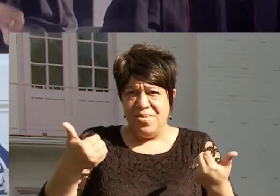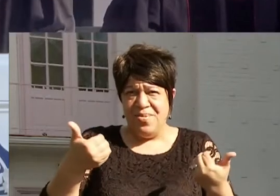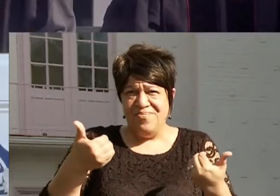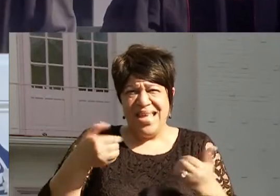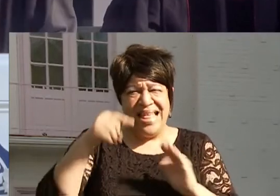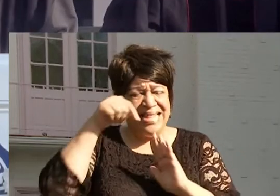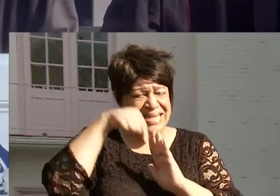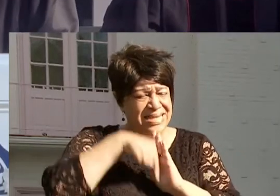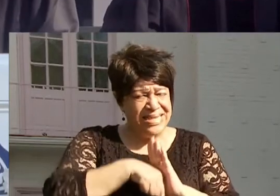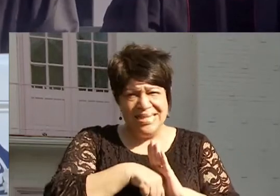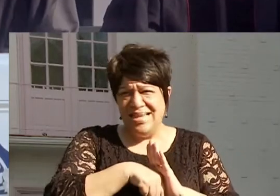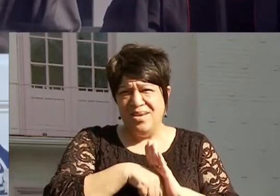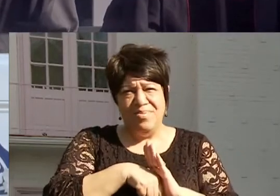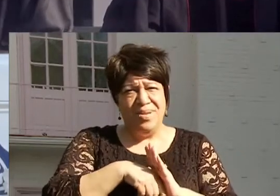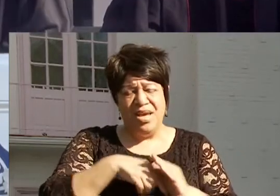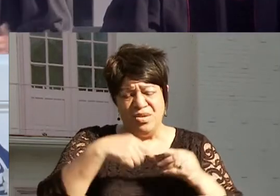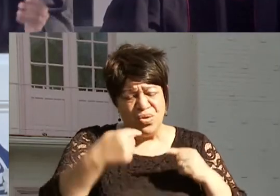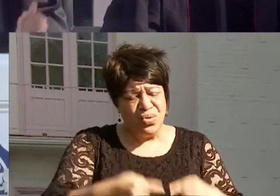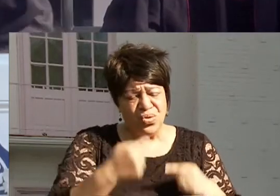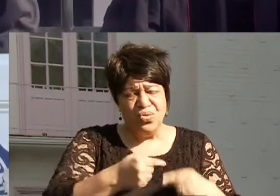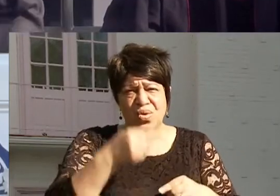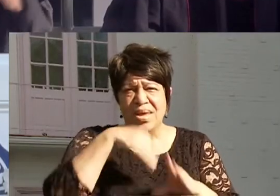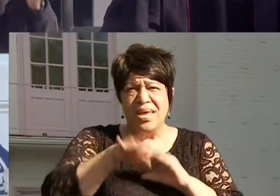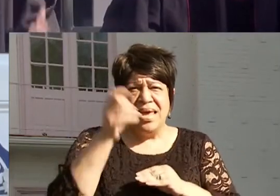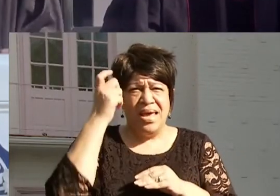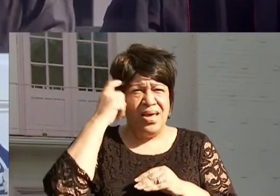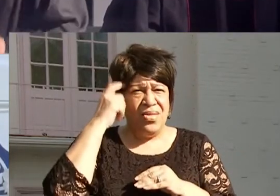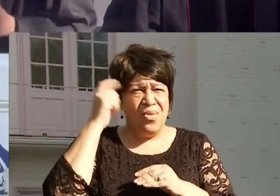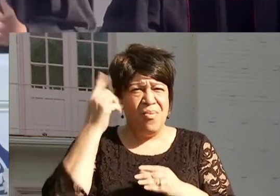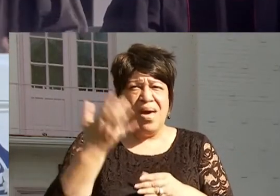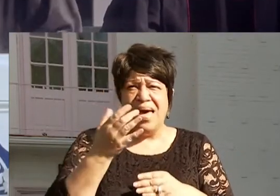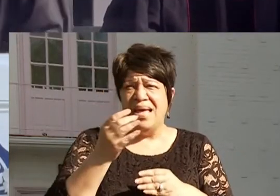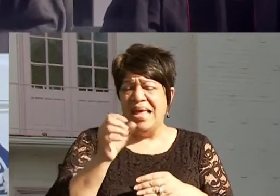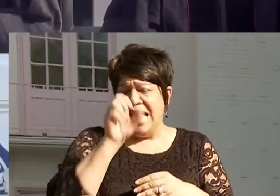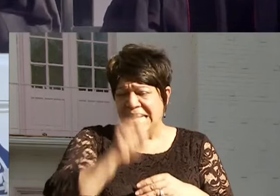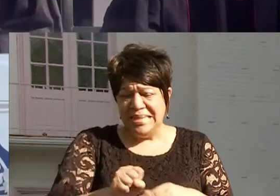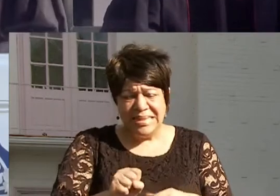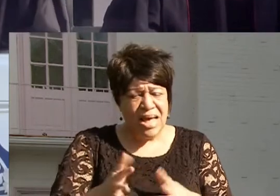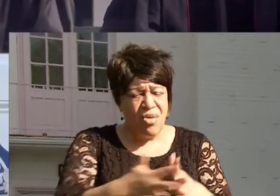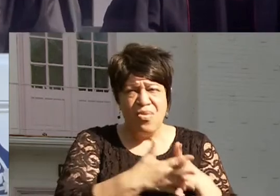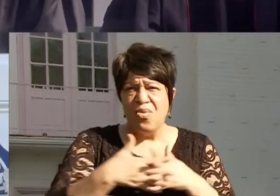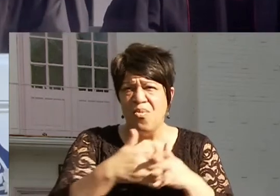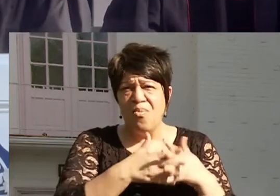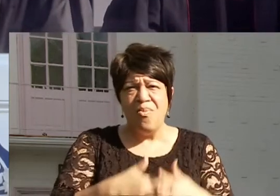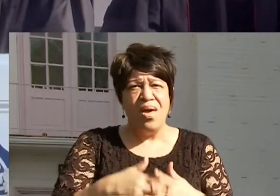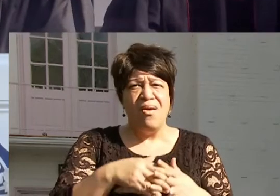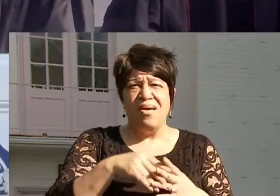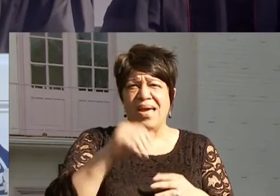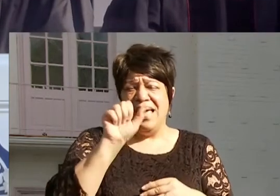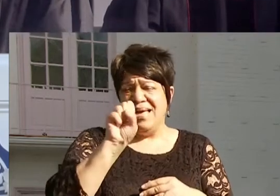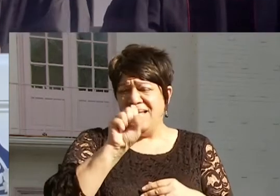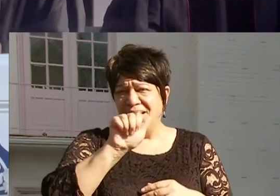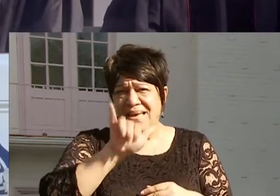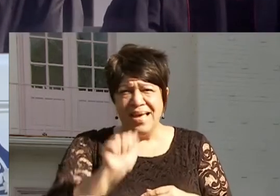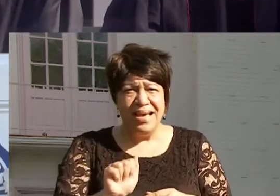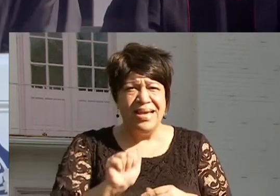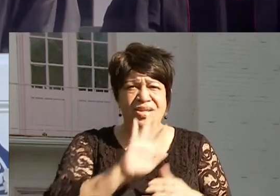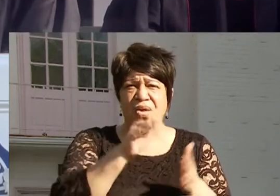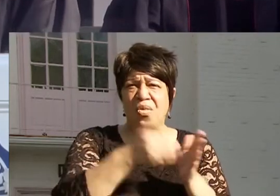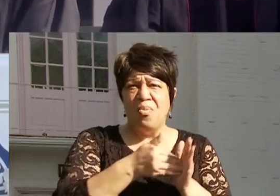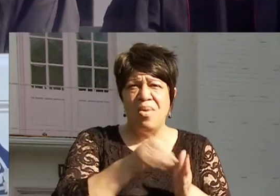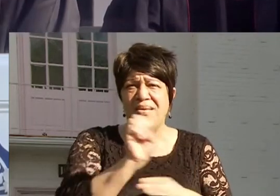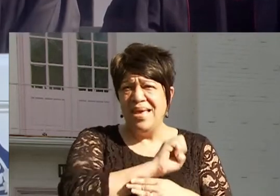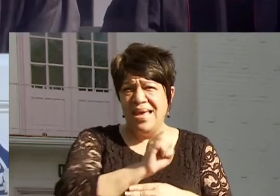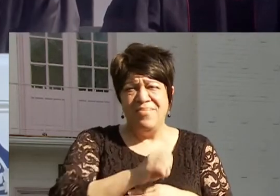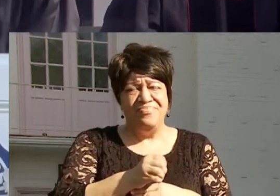minds of many across the globe, from America to South America to India to the Middle East and even Asia. It is toxic, so